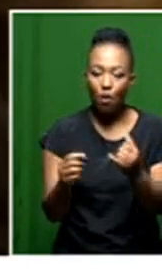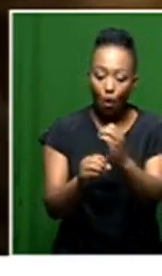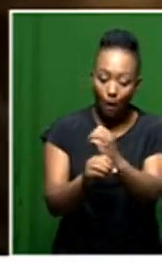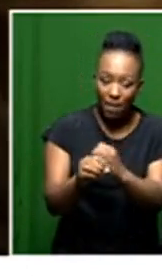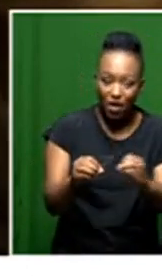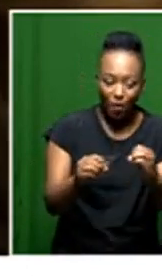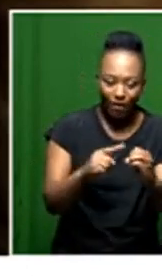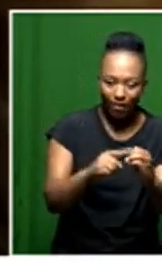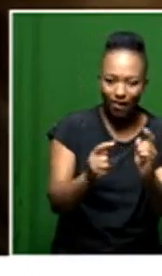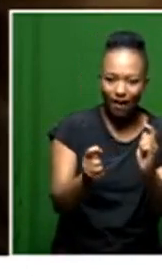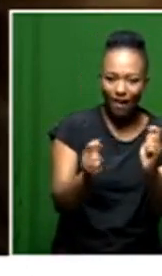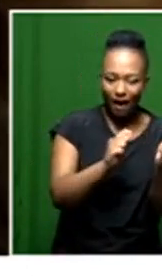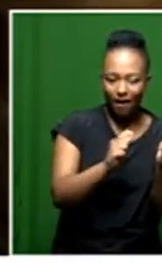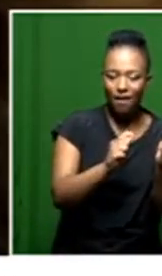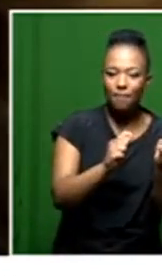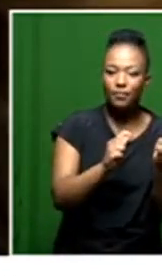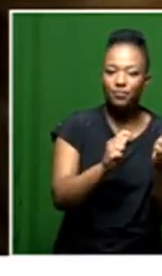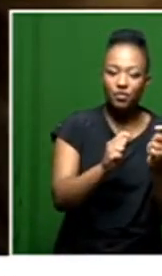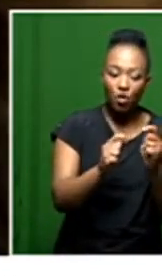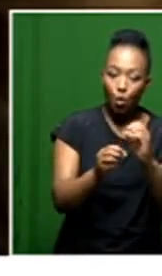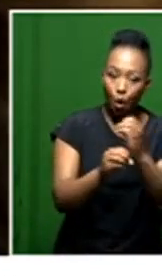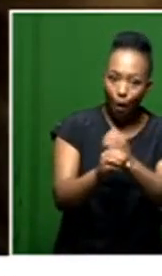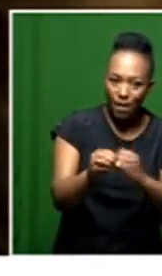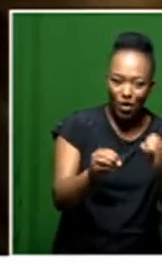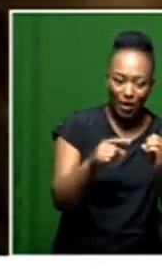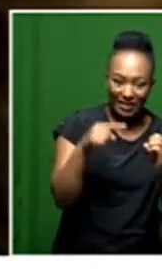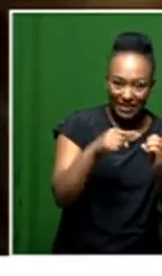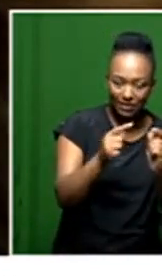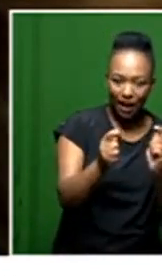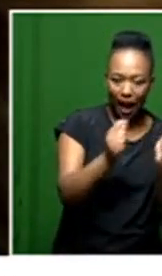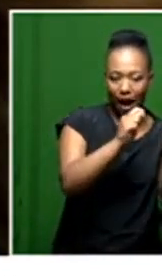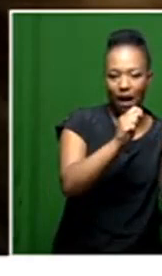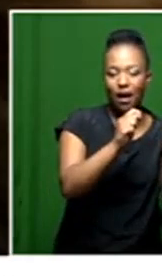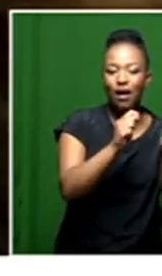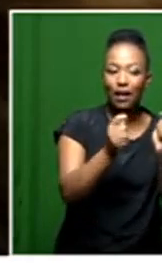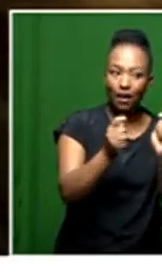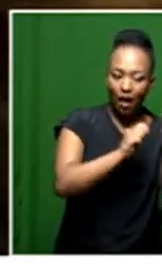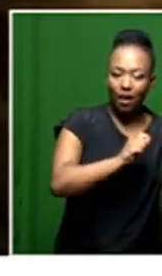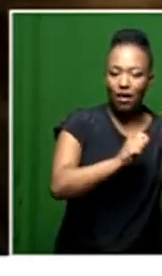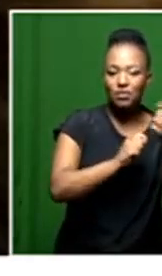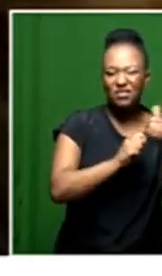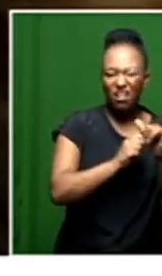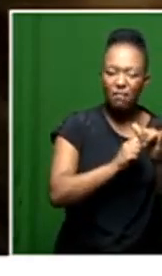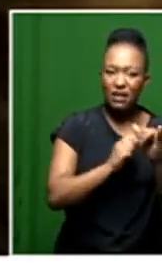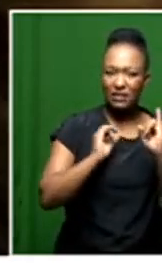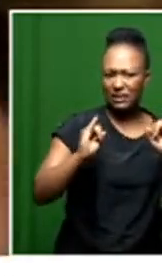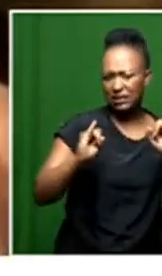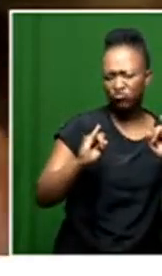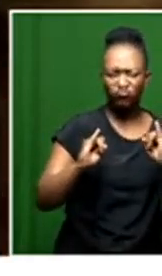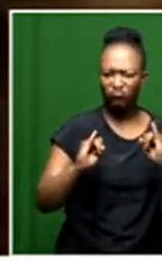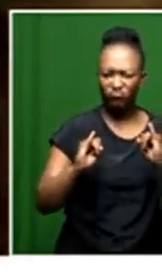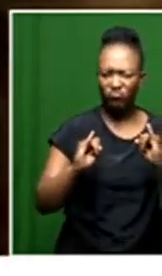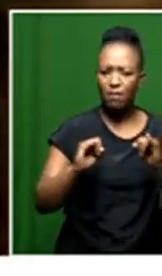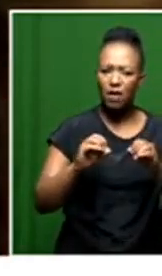But what the world is seeing is a mutation of the Omicron in itself, which is still less virulent, less pathogenic, and that's